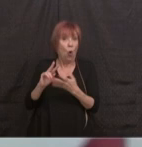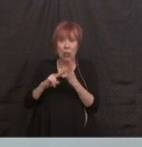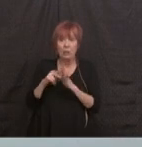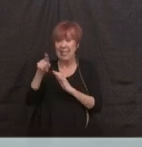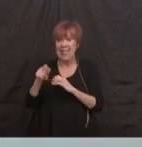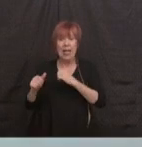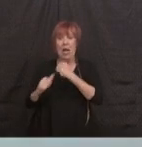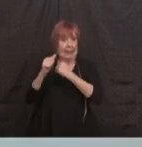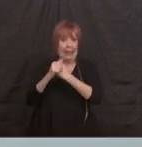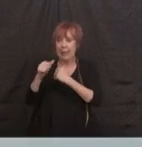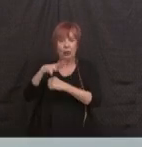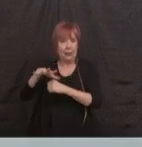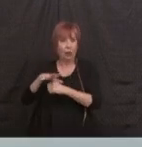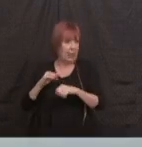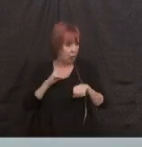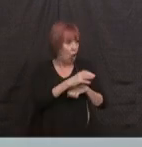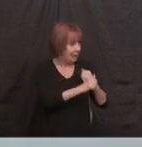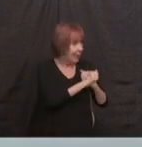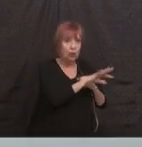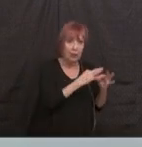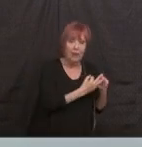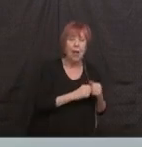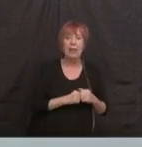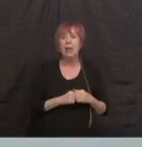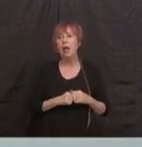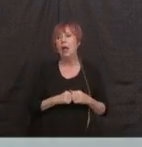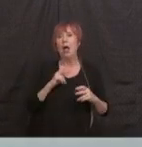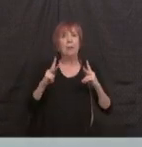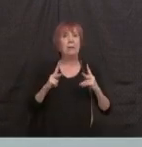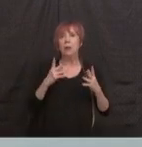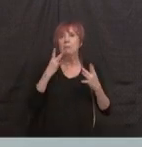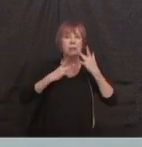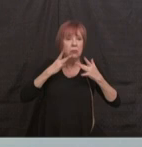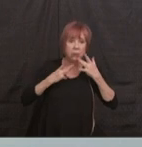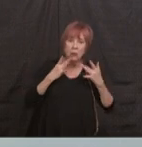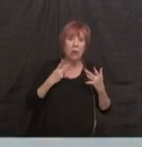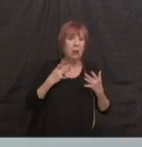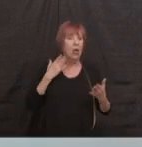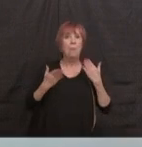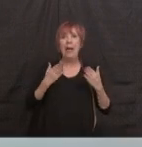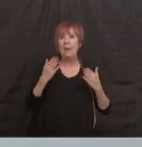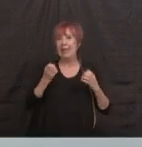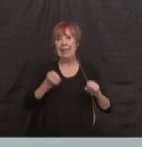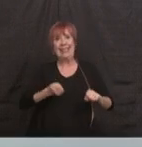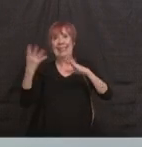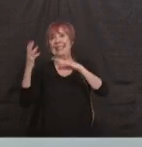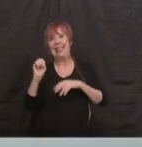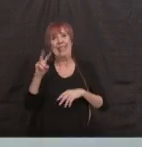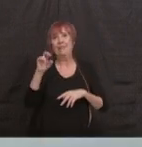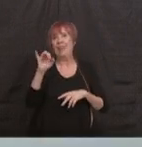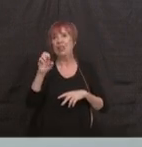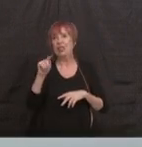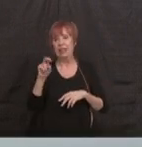line. We've seen people losing money and facing eviction. So the issues are a lot, but we